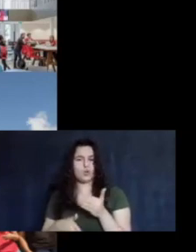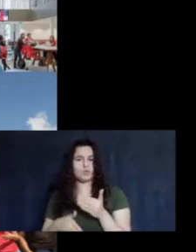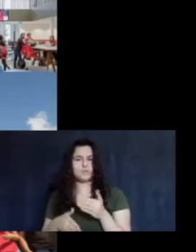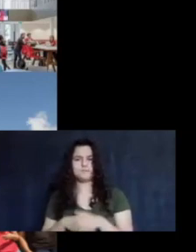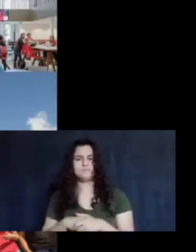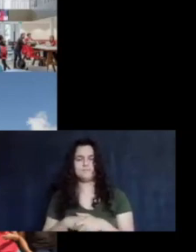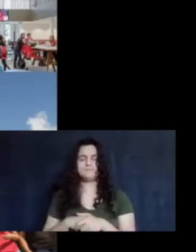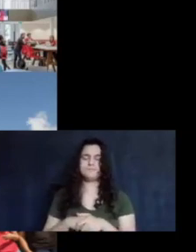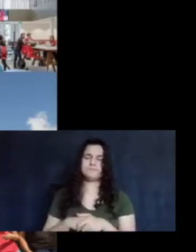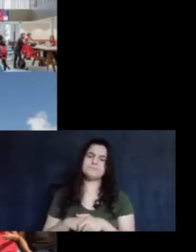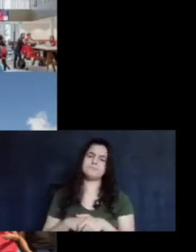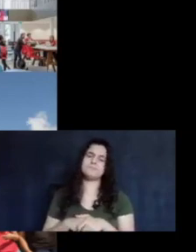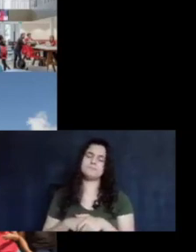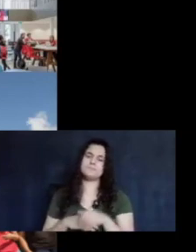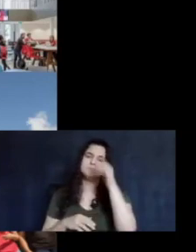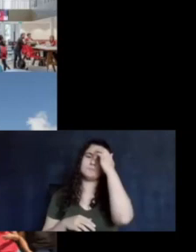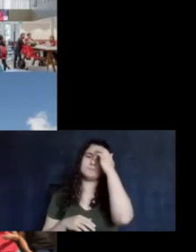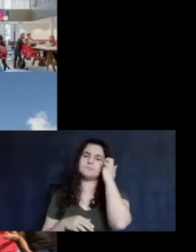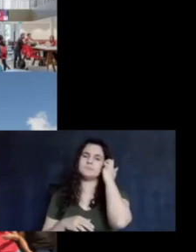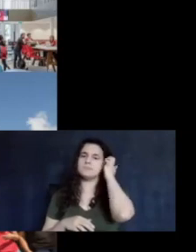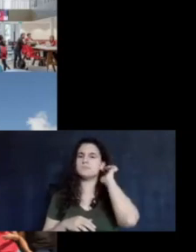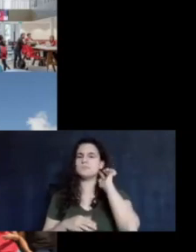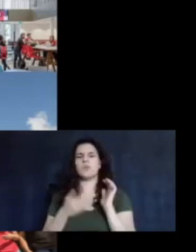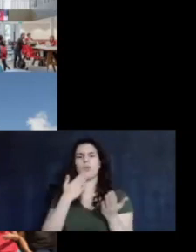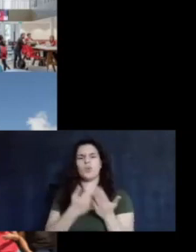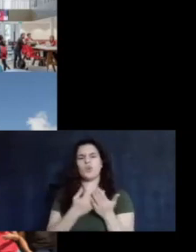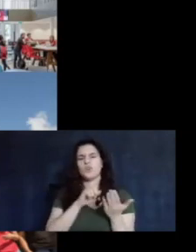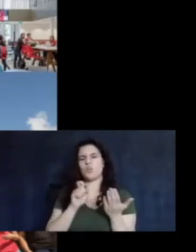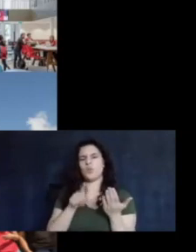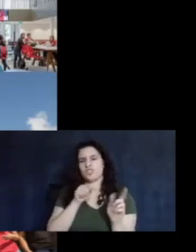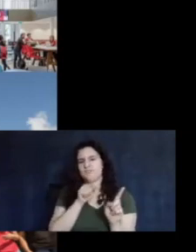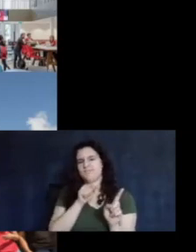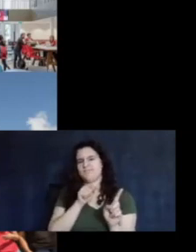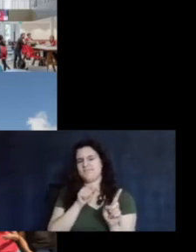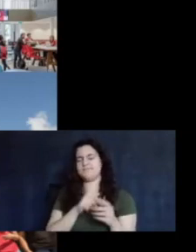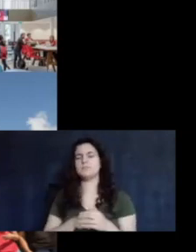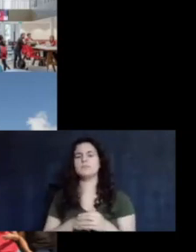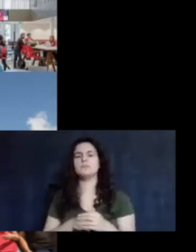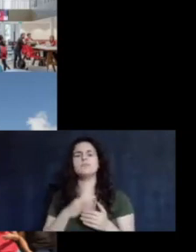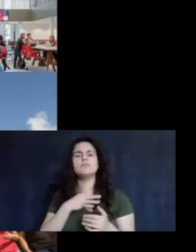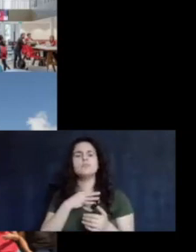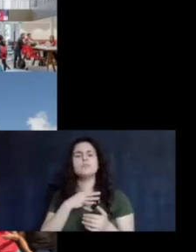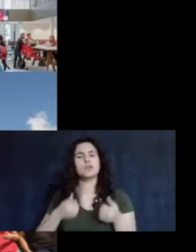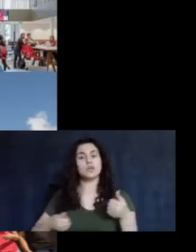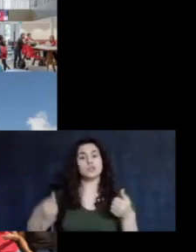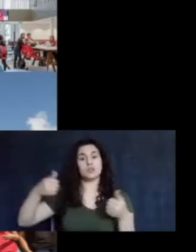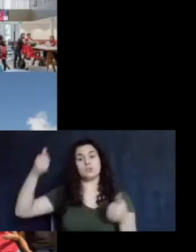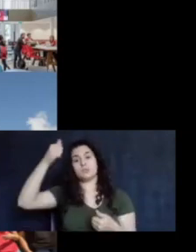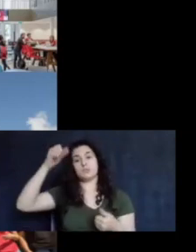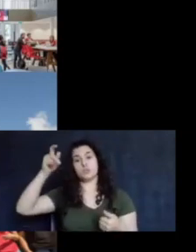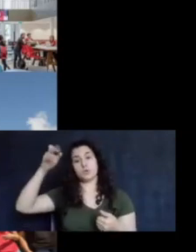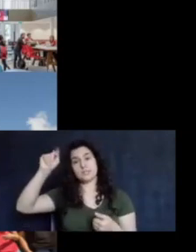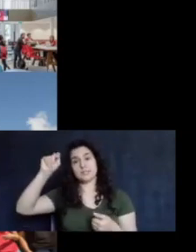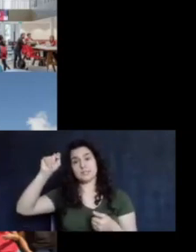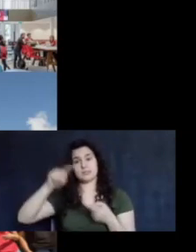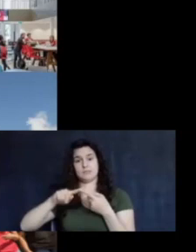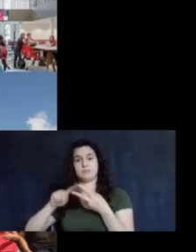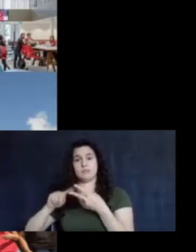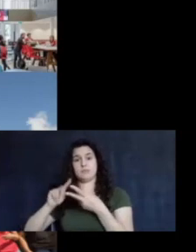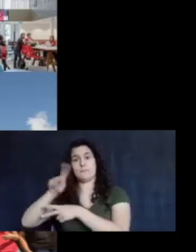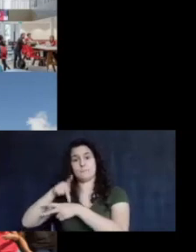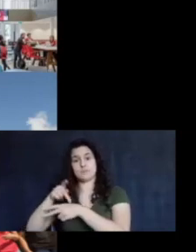But this was a good question. What about superintendent and principal certification? Do any of